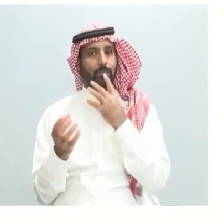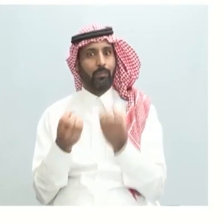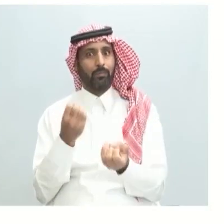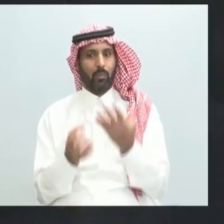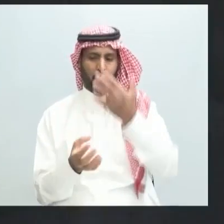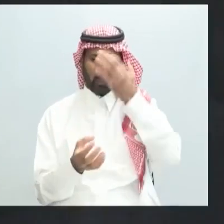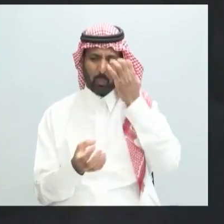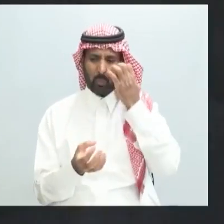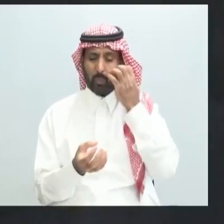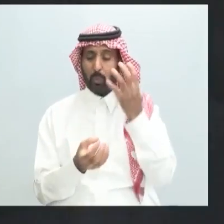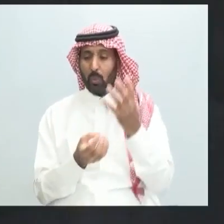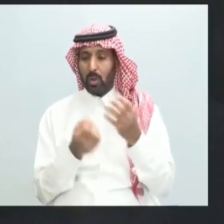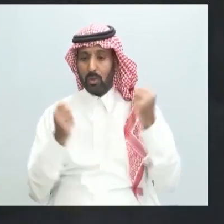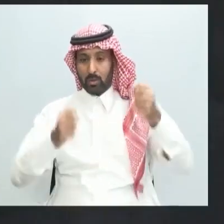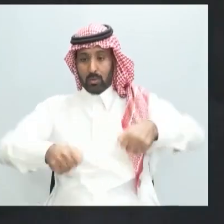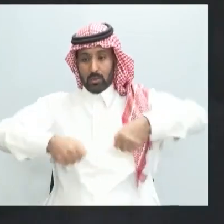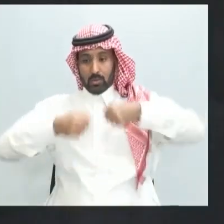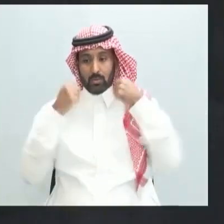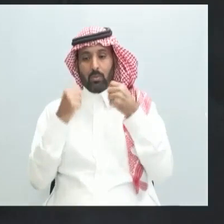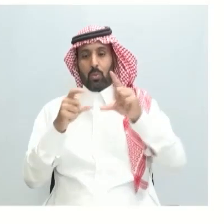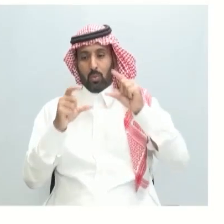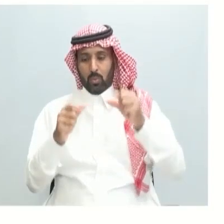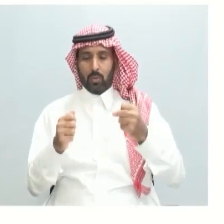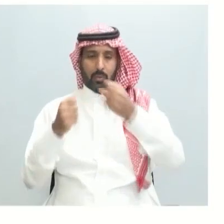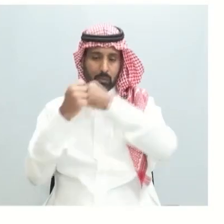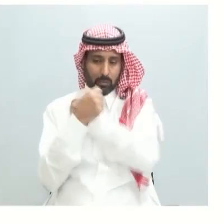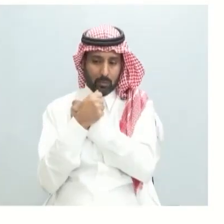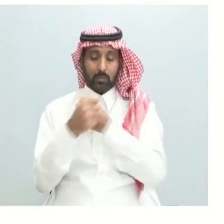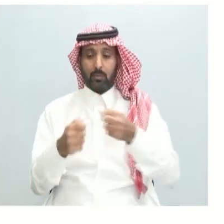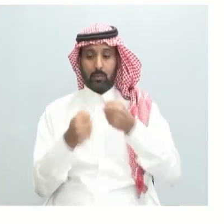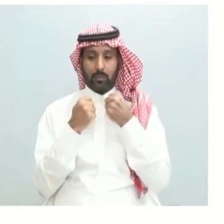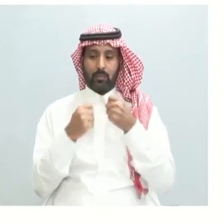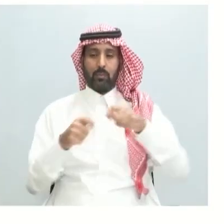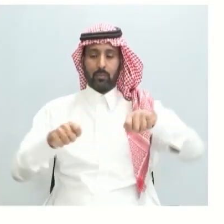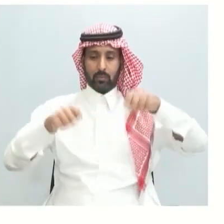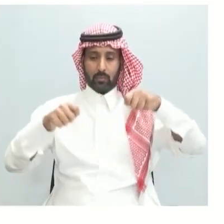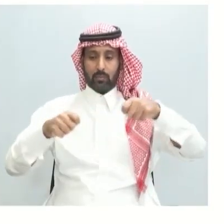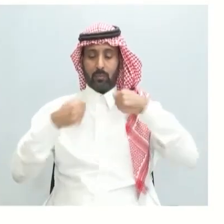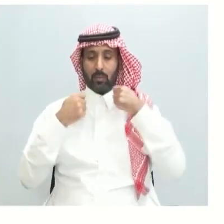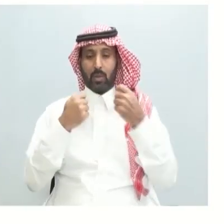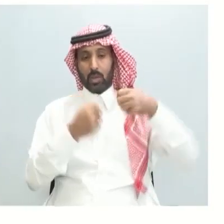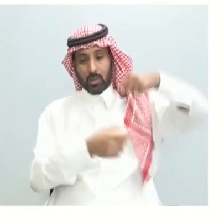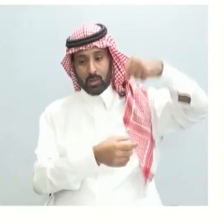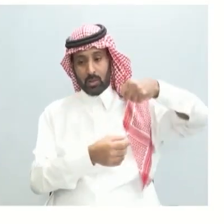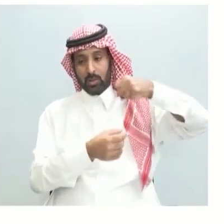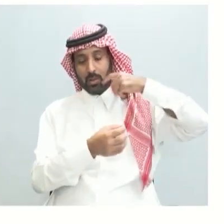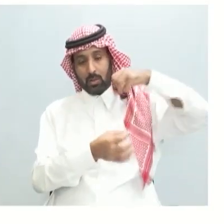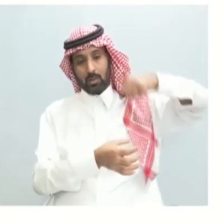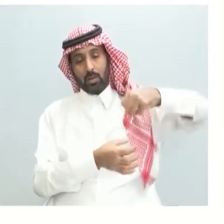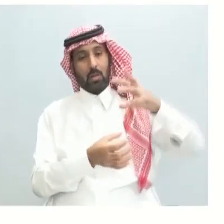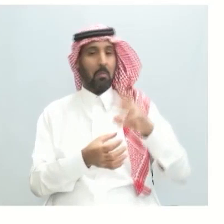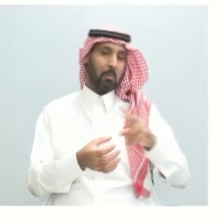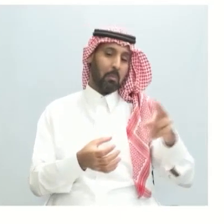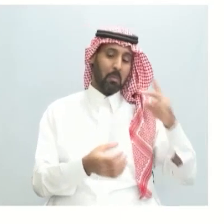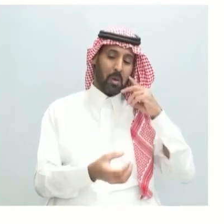of course, they use blankets, heavy blankets, to warm themselves. Lighting, they use lanterns, or maybe